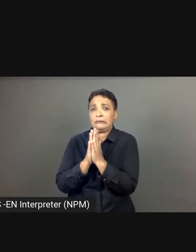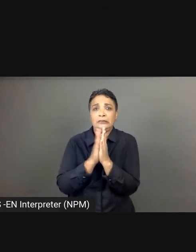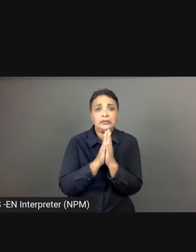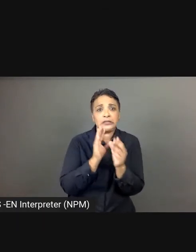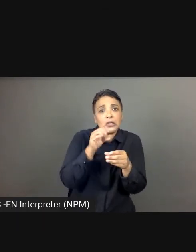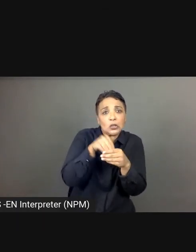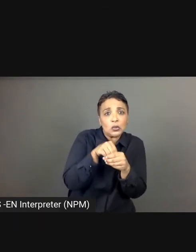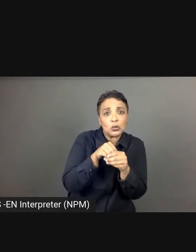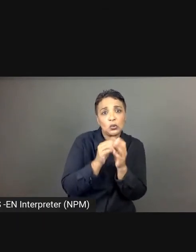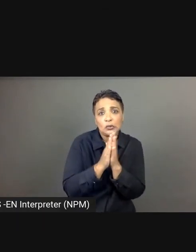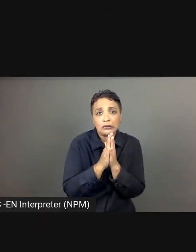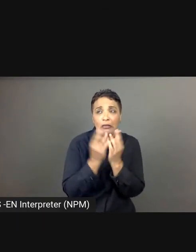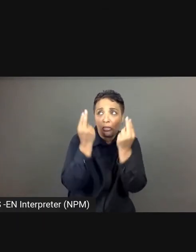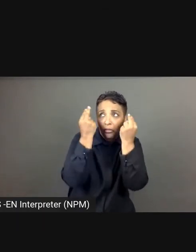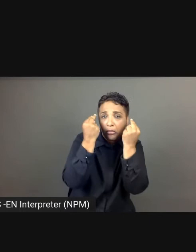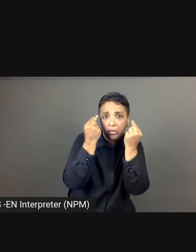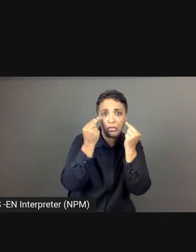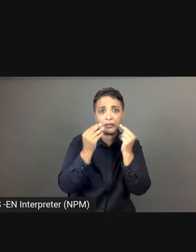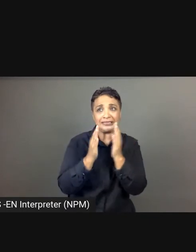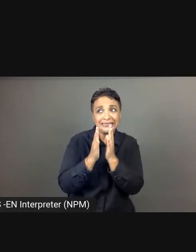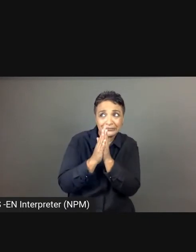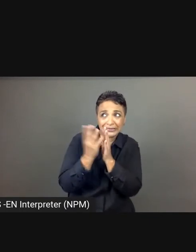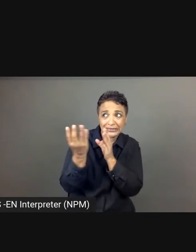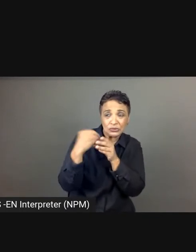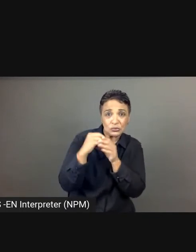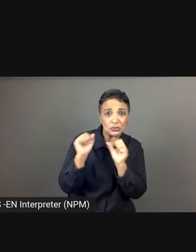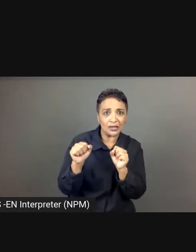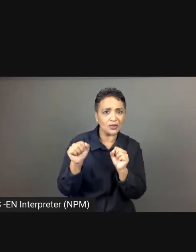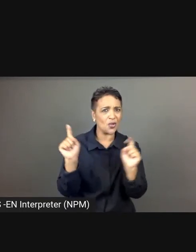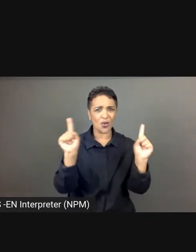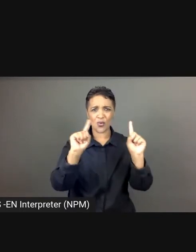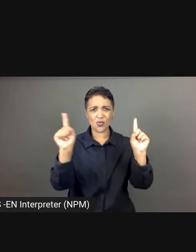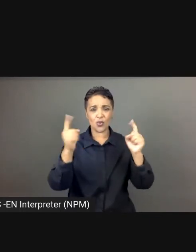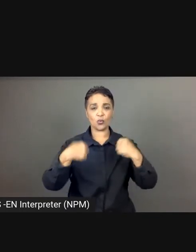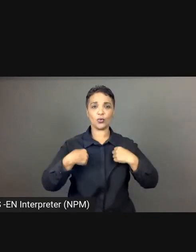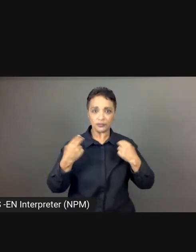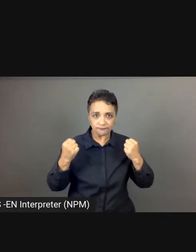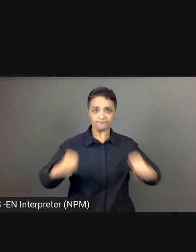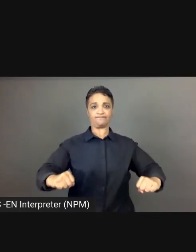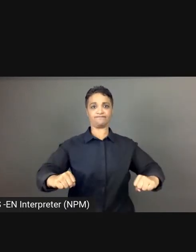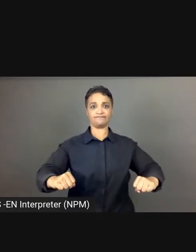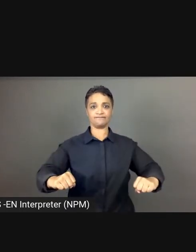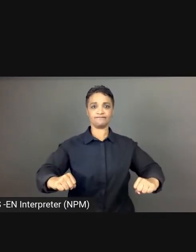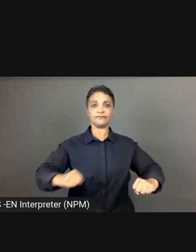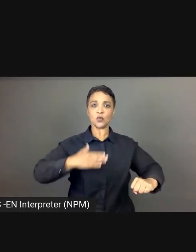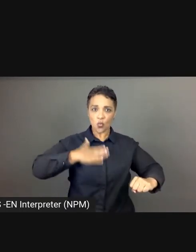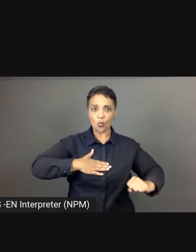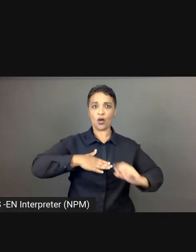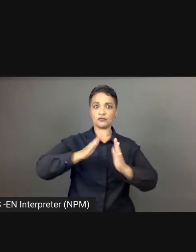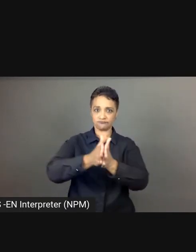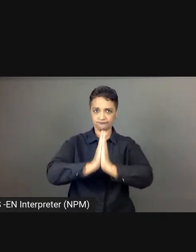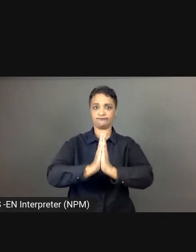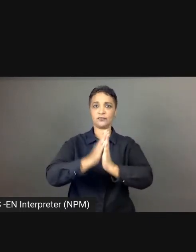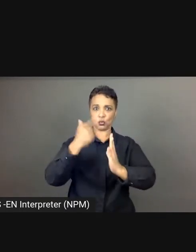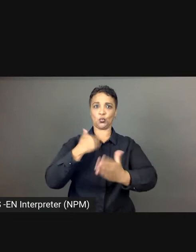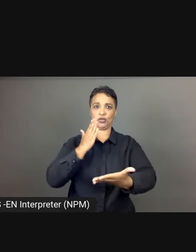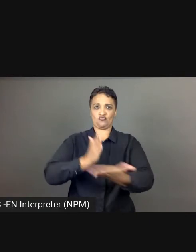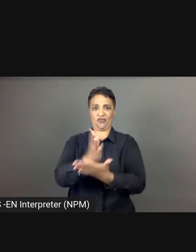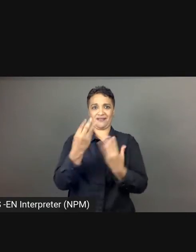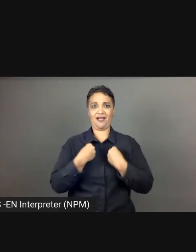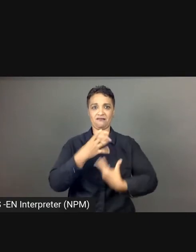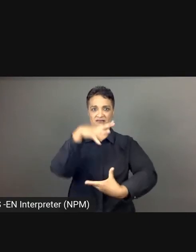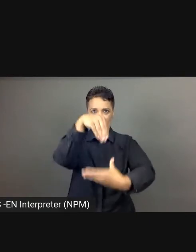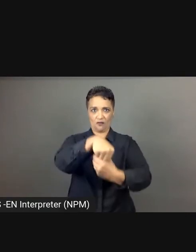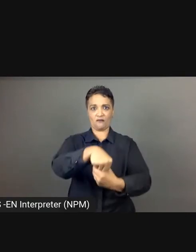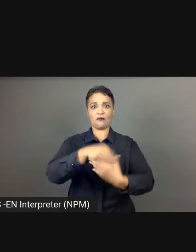committee in a response. It's asking for something much deeper than that, and it's tapping into a kind of connectedness